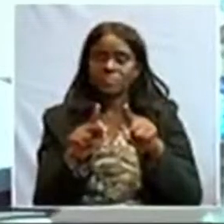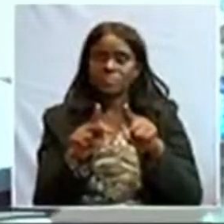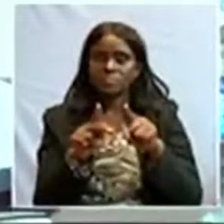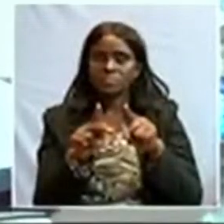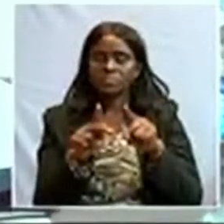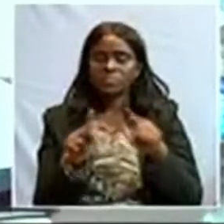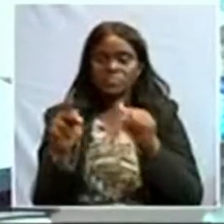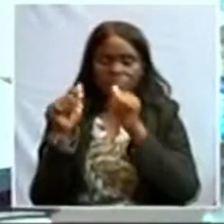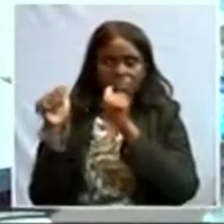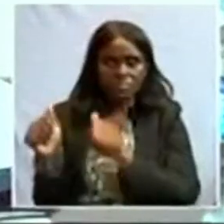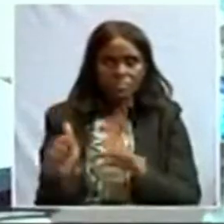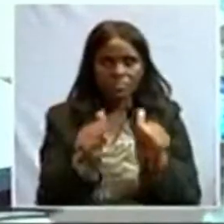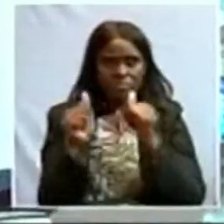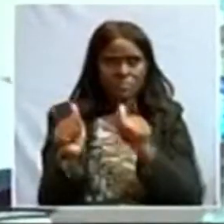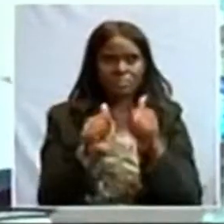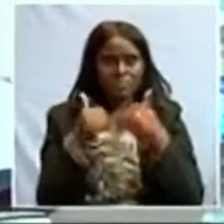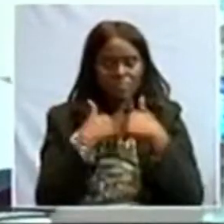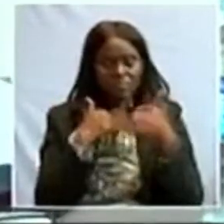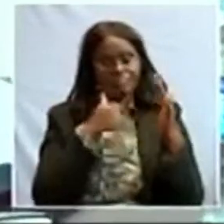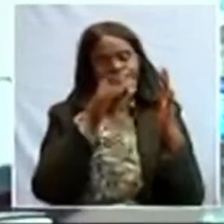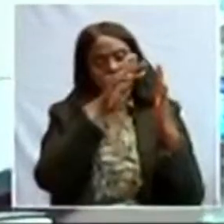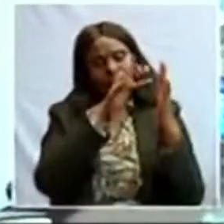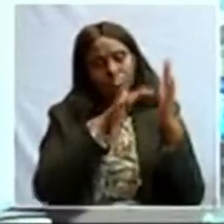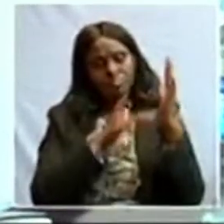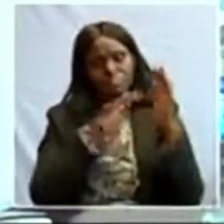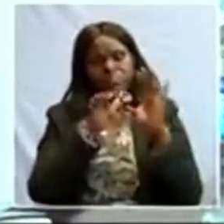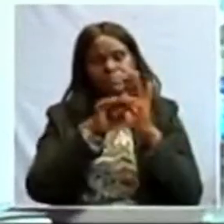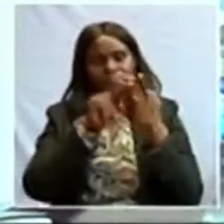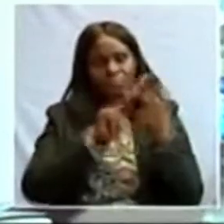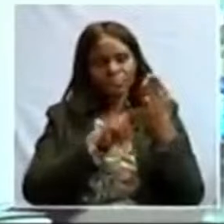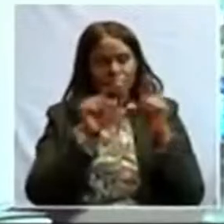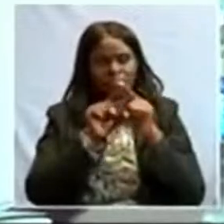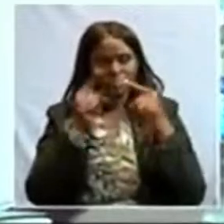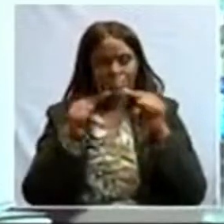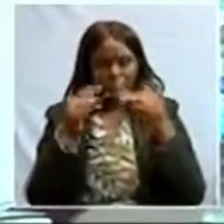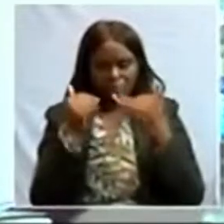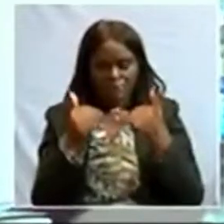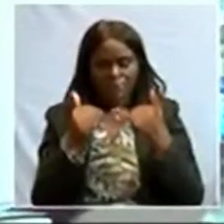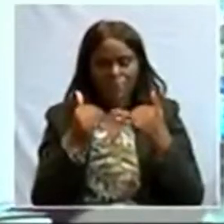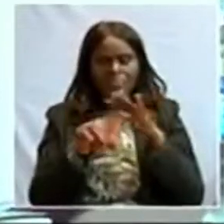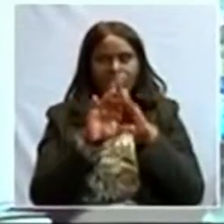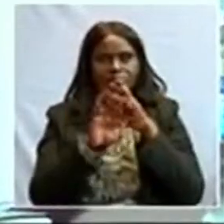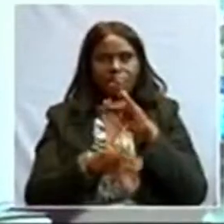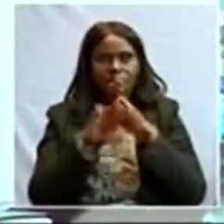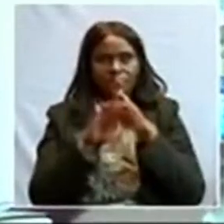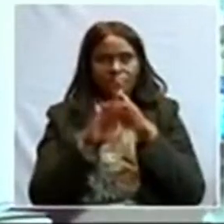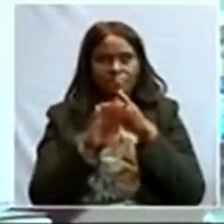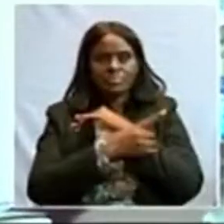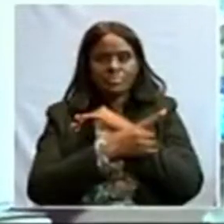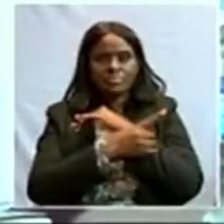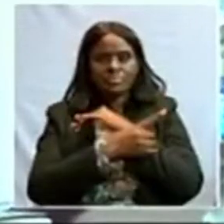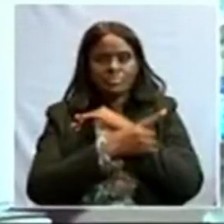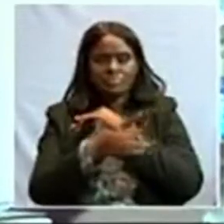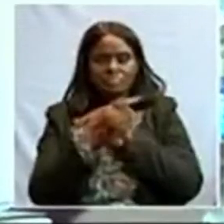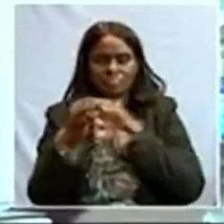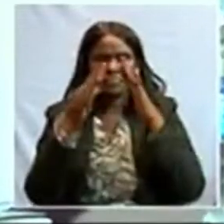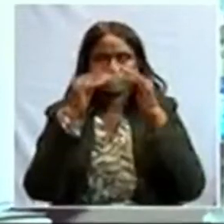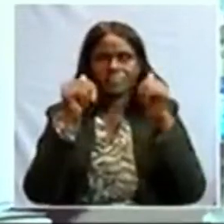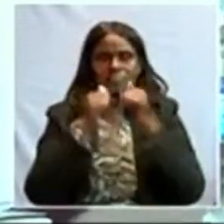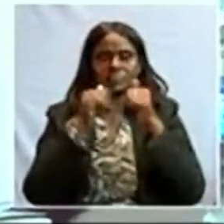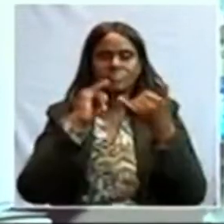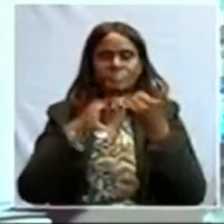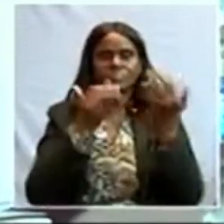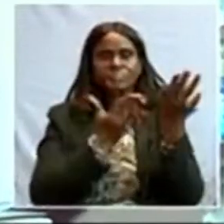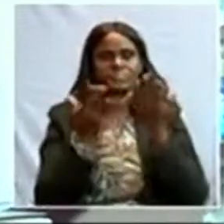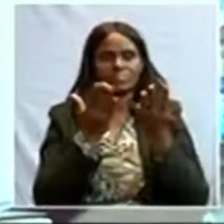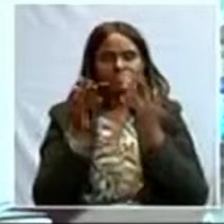the activities that have been outlined in our report as being undertaken under the Department of Housing and Social Services